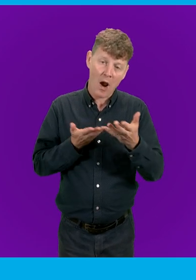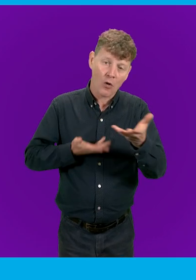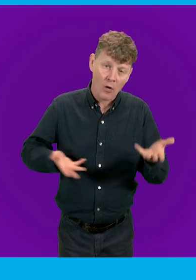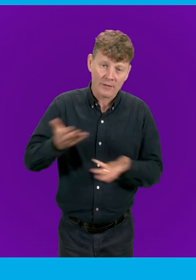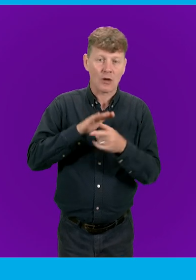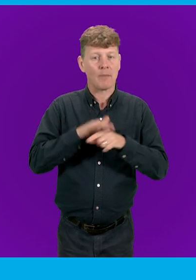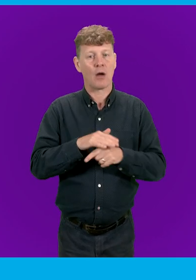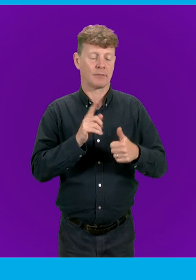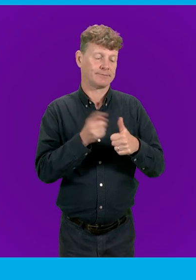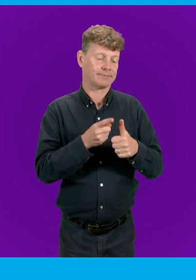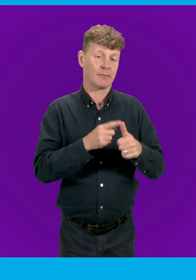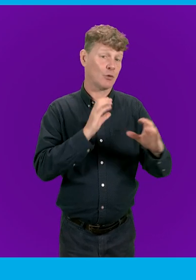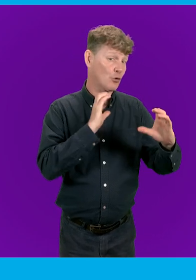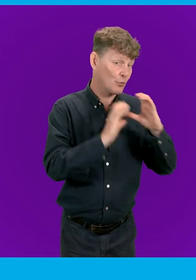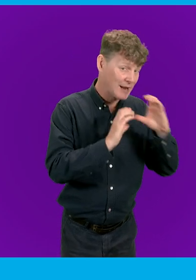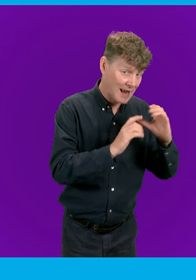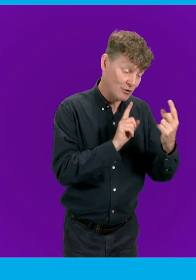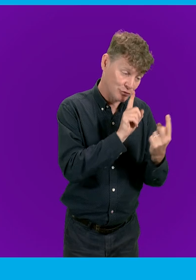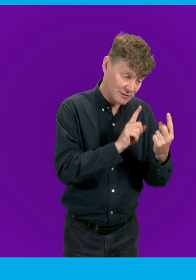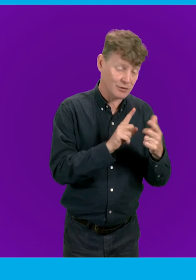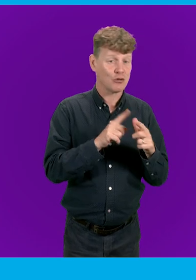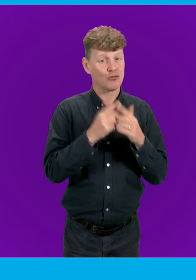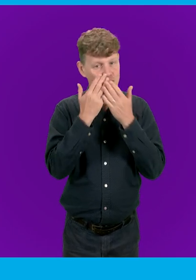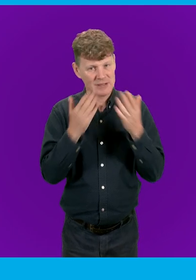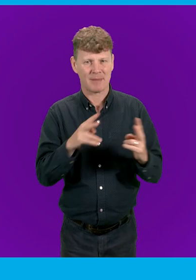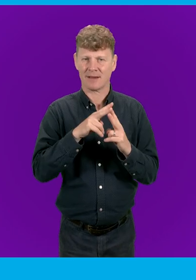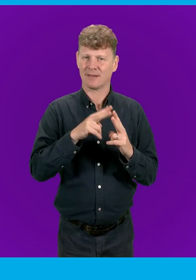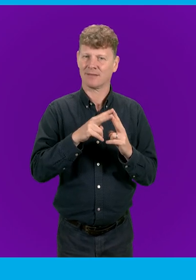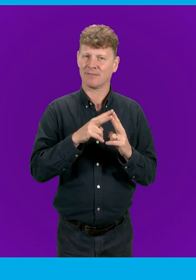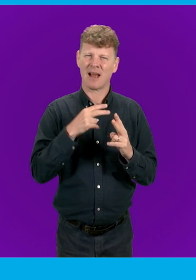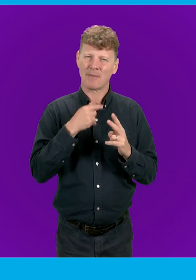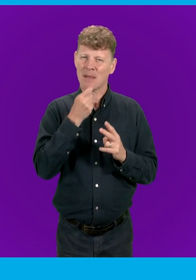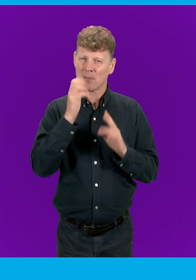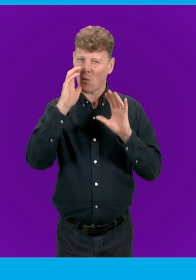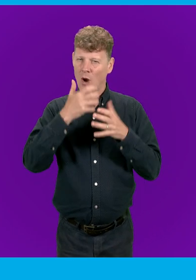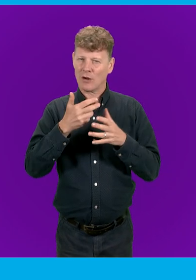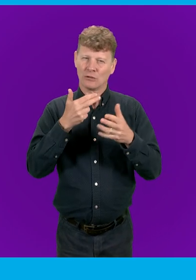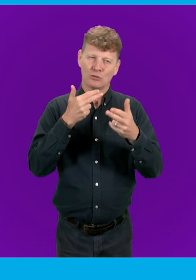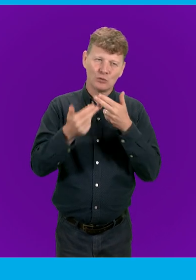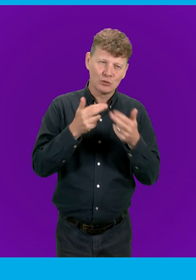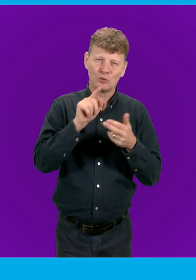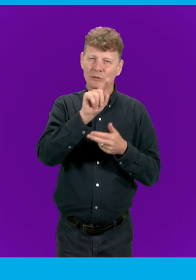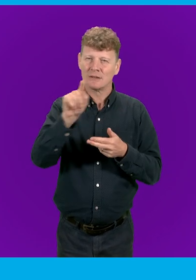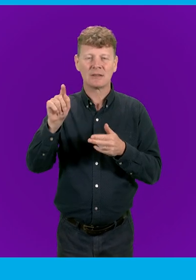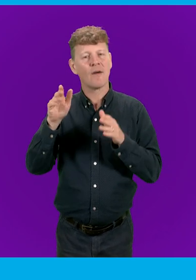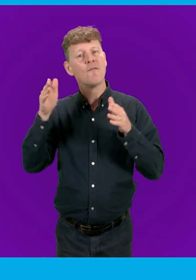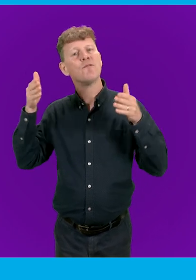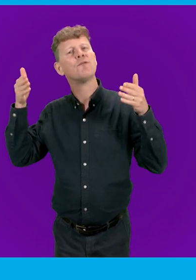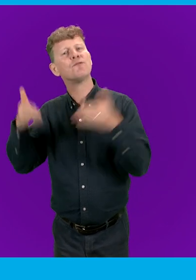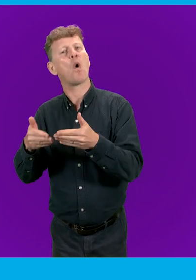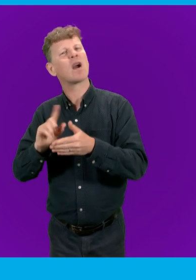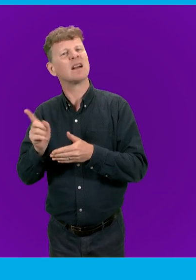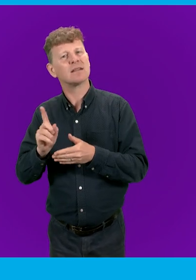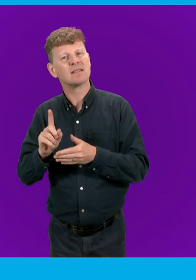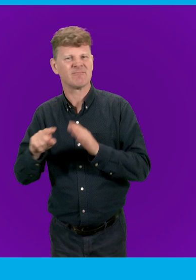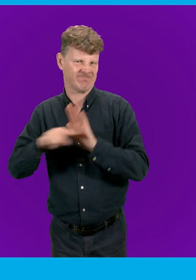communication and respect, because I do worry slightly that the focus, you know, it's in the news and it all